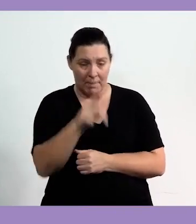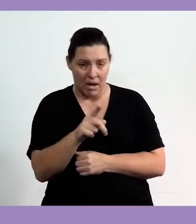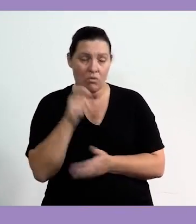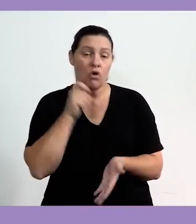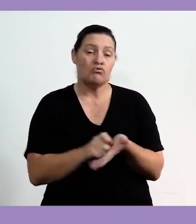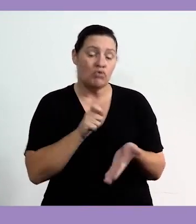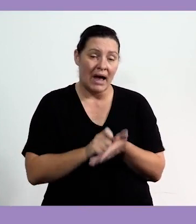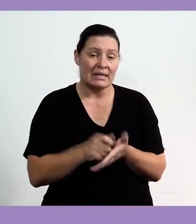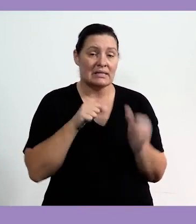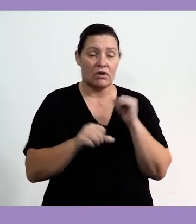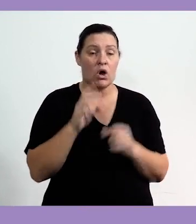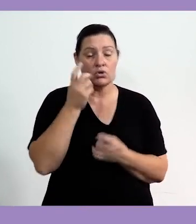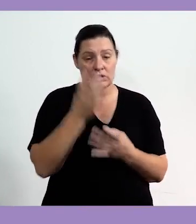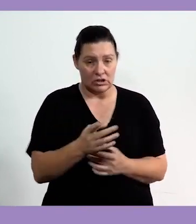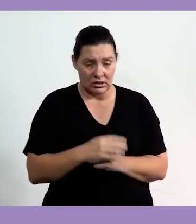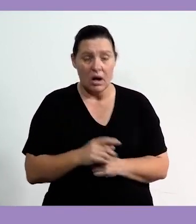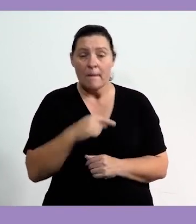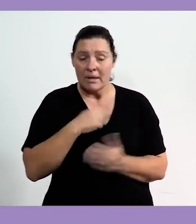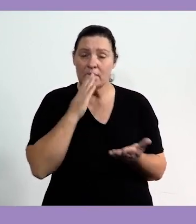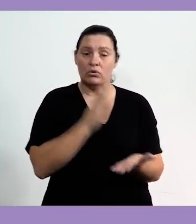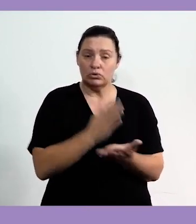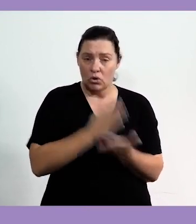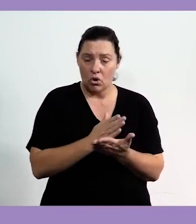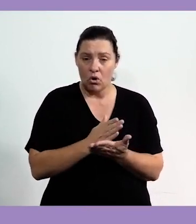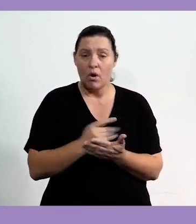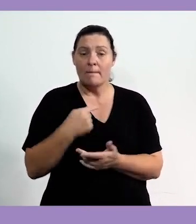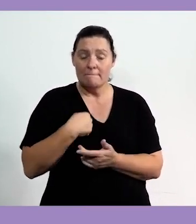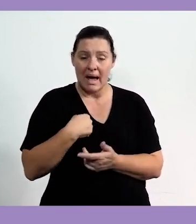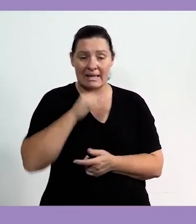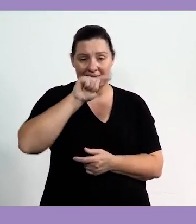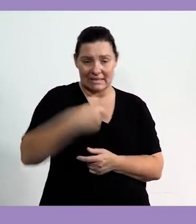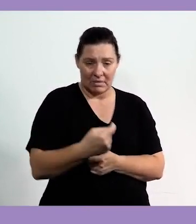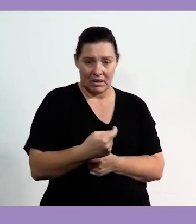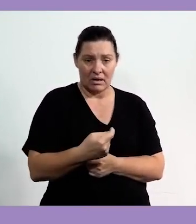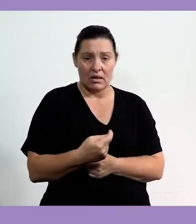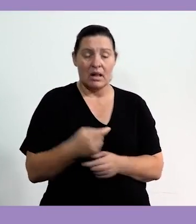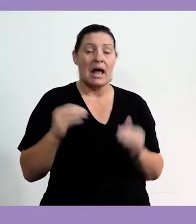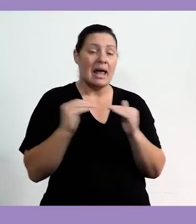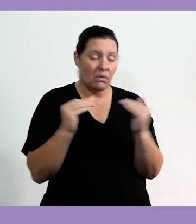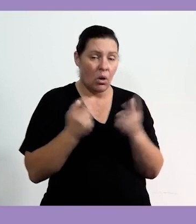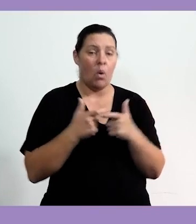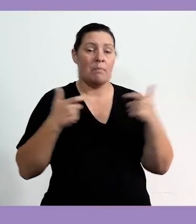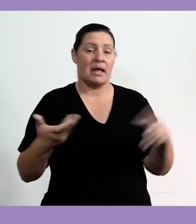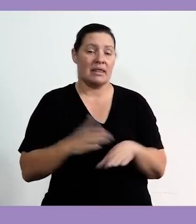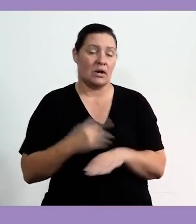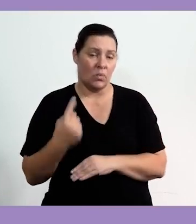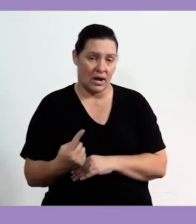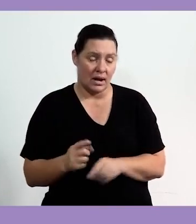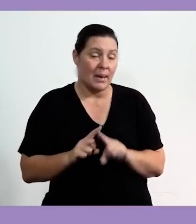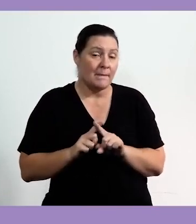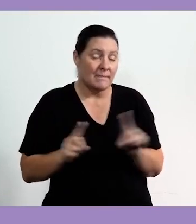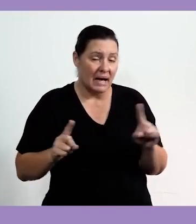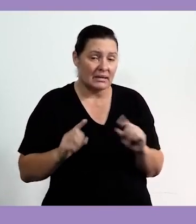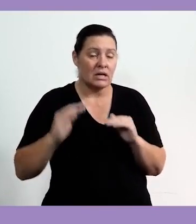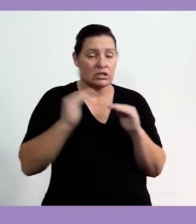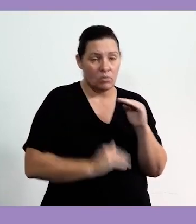3,421. Because remember, when we are writing in scientific notation, I need to make sure that my decimal is either equal or greater